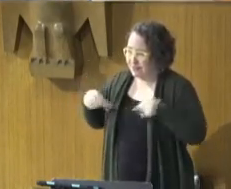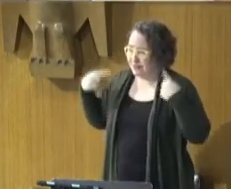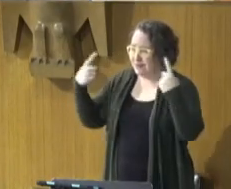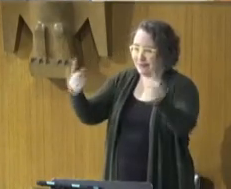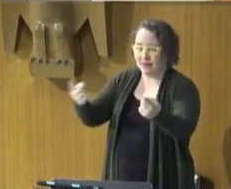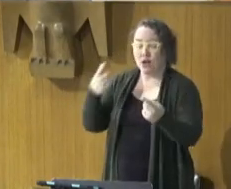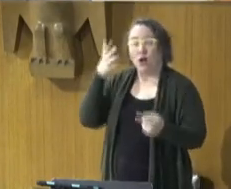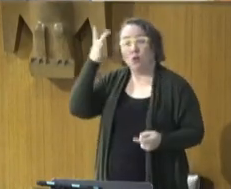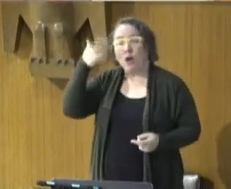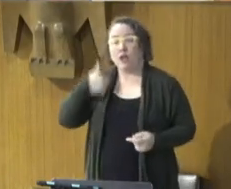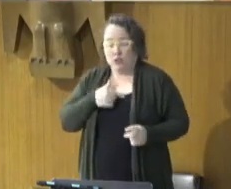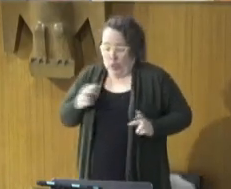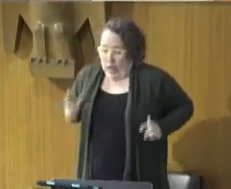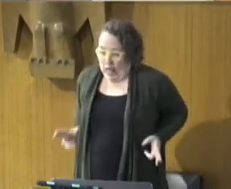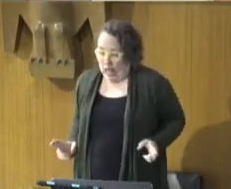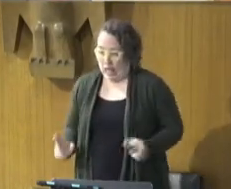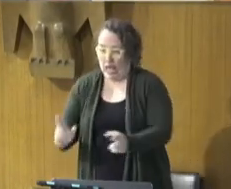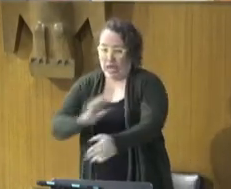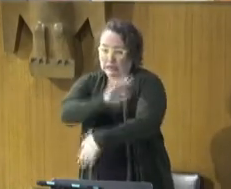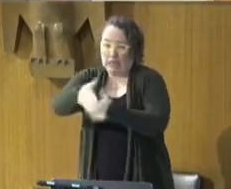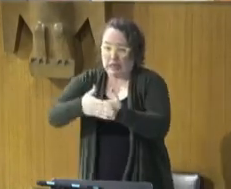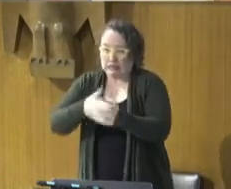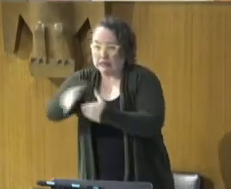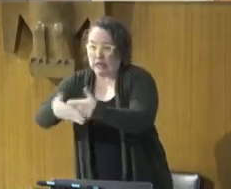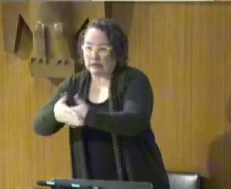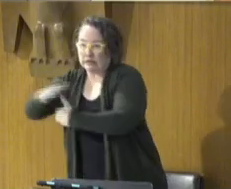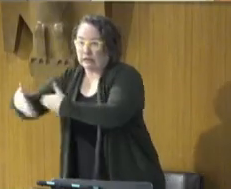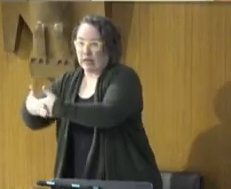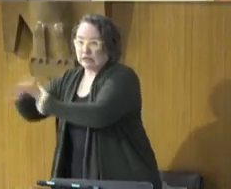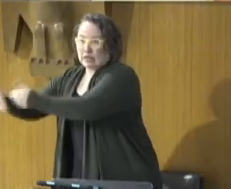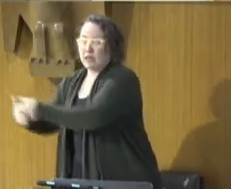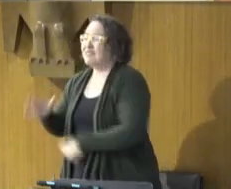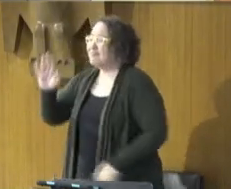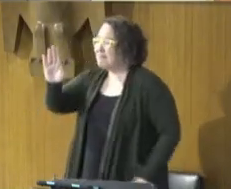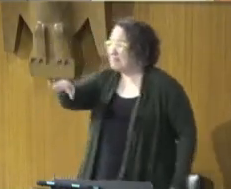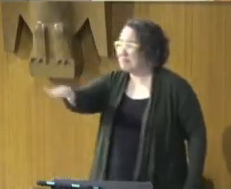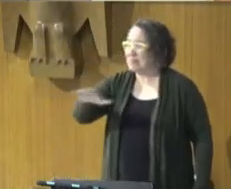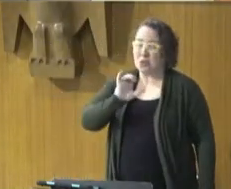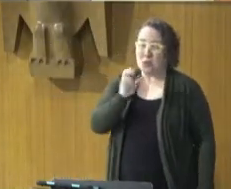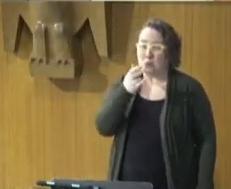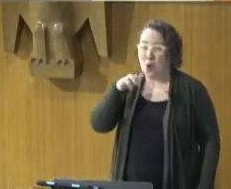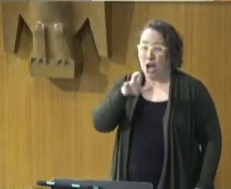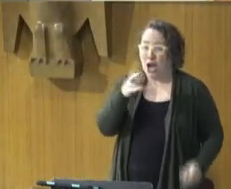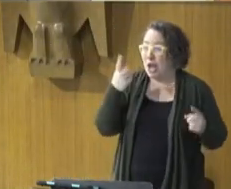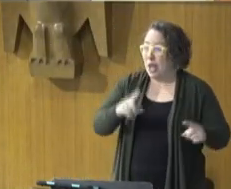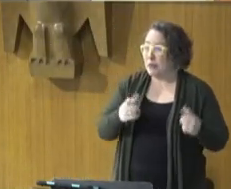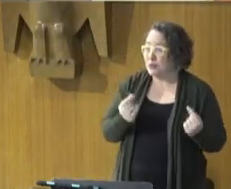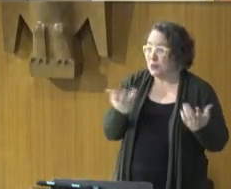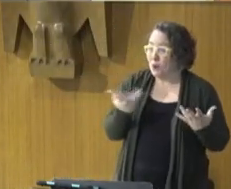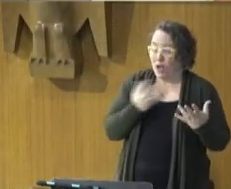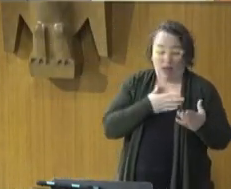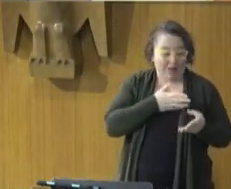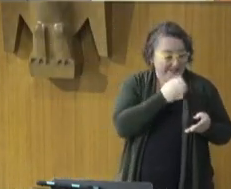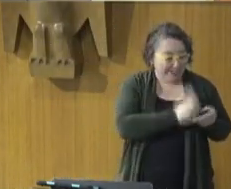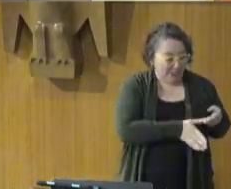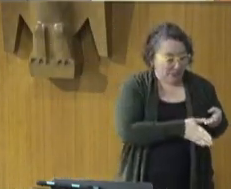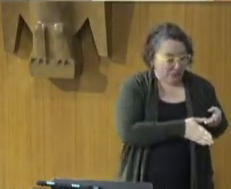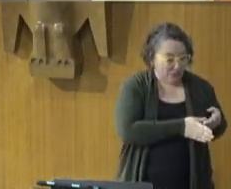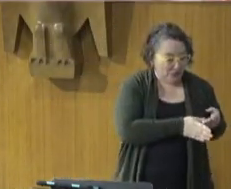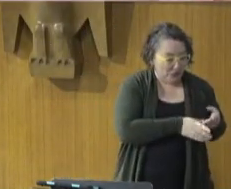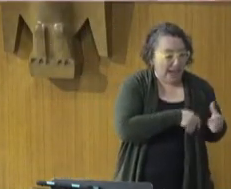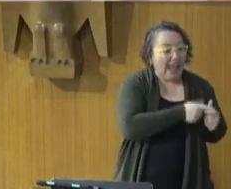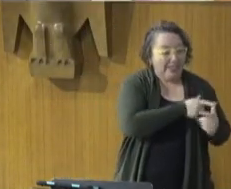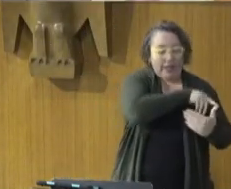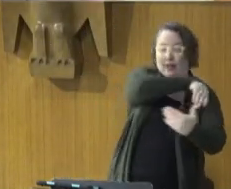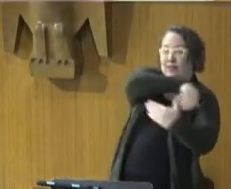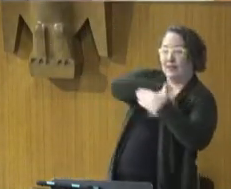rushing into the very next week. I mean, choir, for goodness sake, after you finish, you go right into the choir room and start rehearsing the next